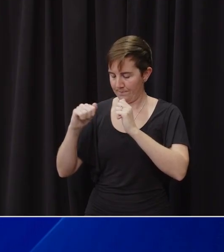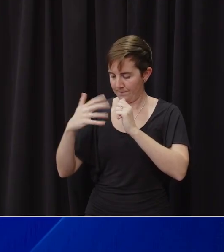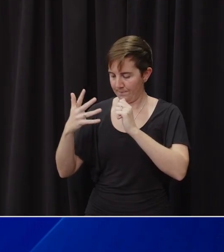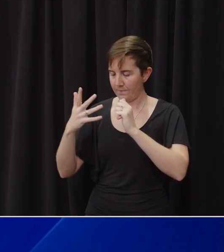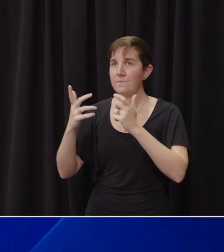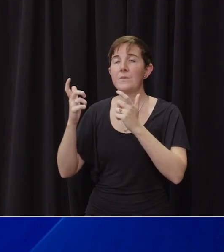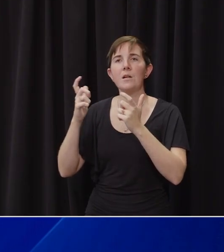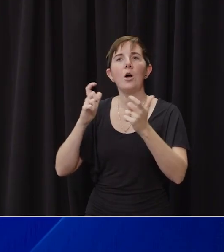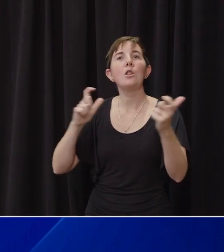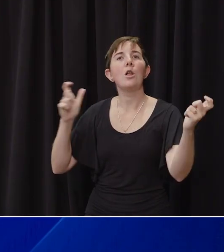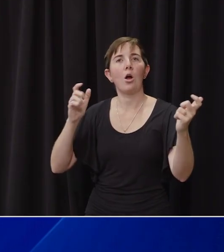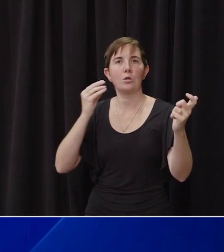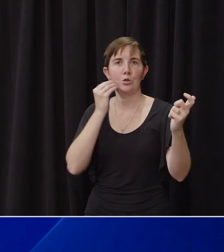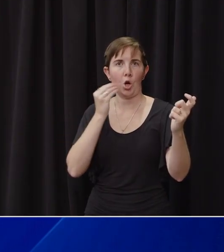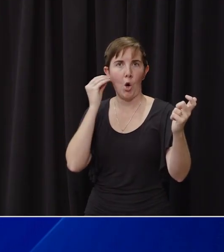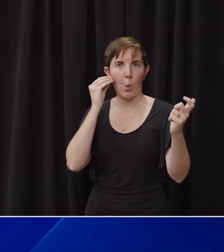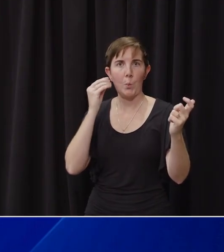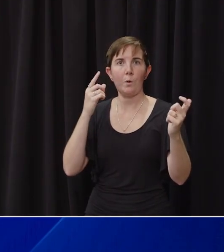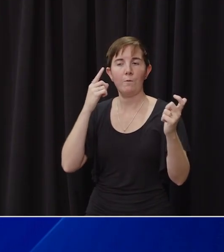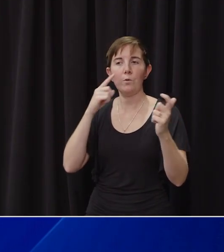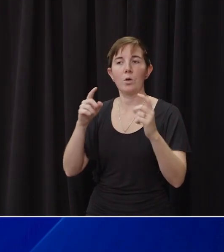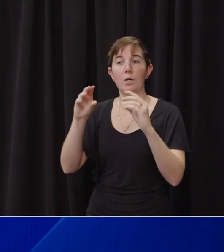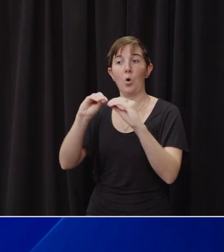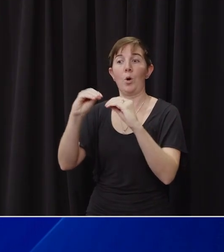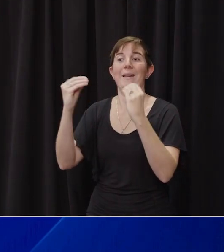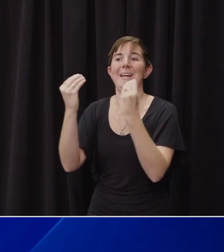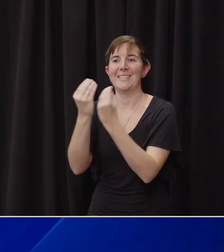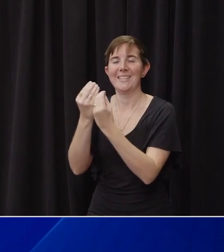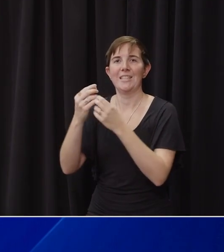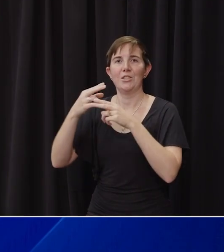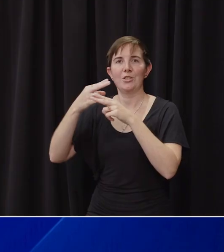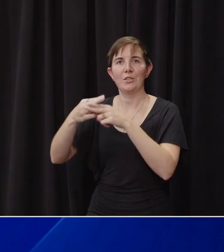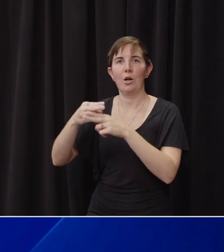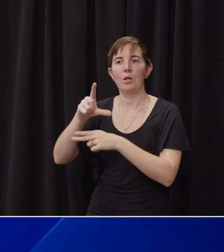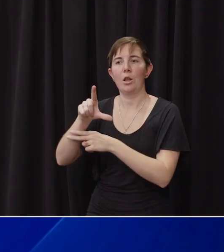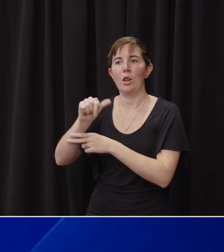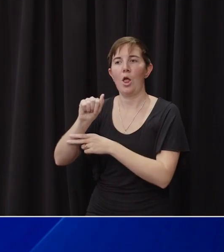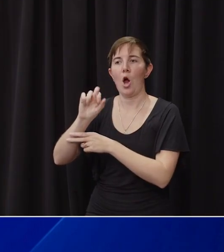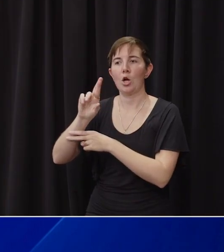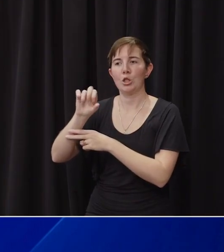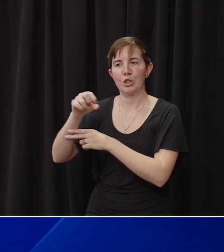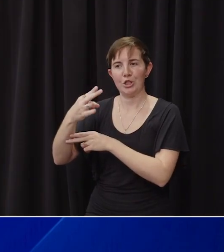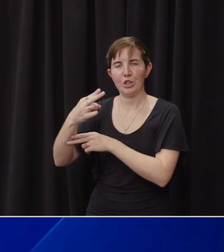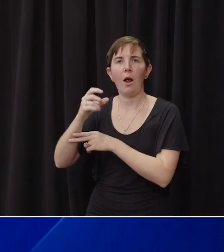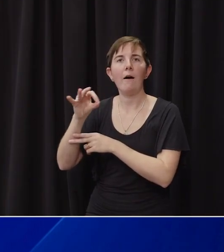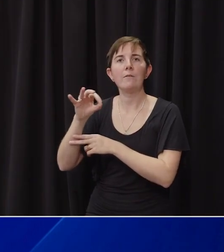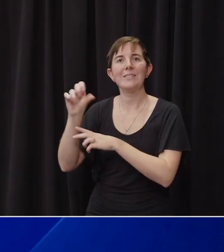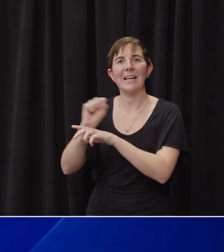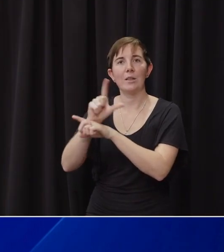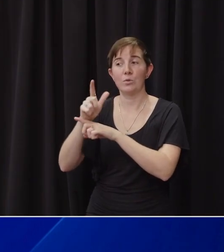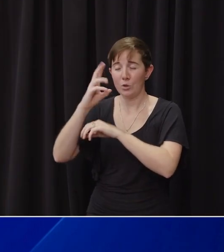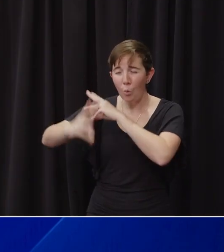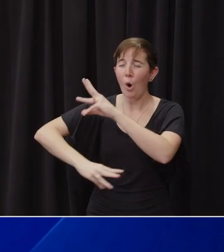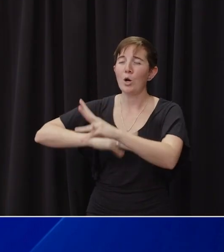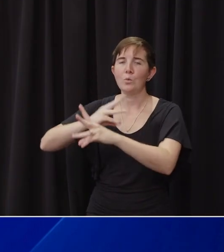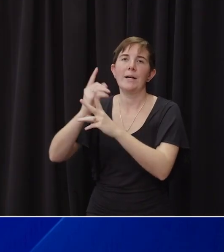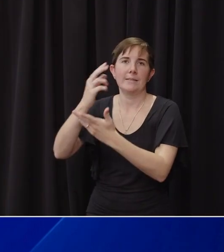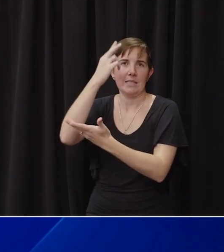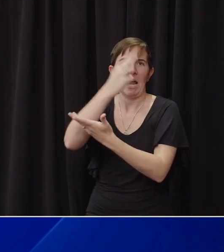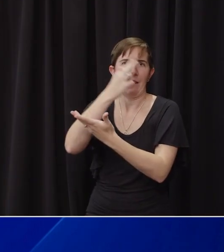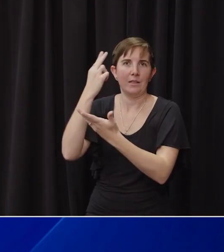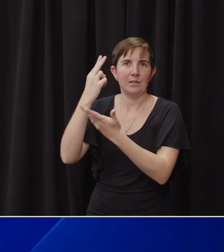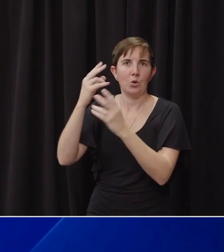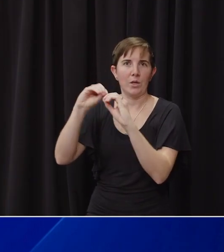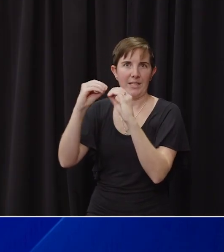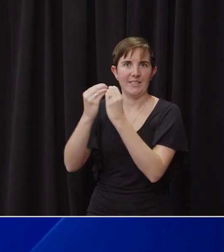a large home for an organization called L'Arche. It's L'Arche of St. Louis. They're worldwide. It's a Catholic